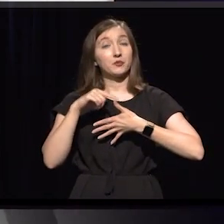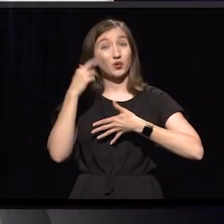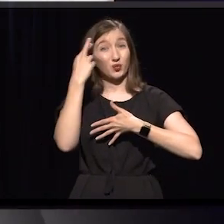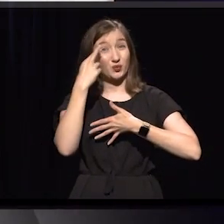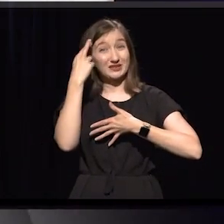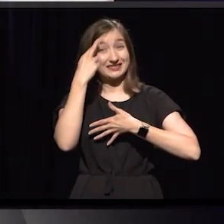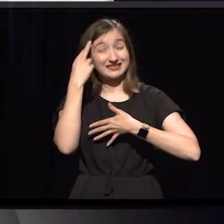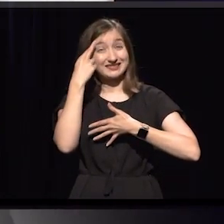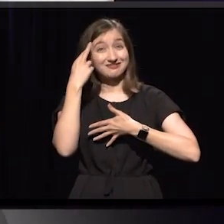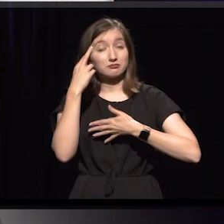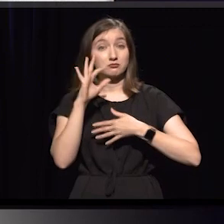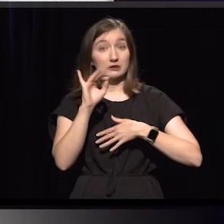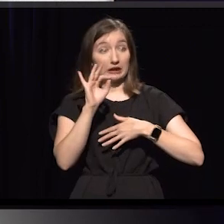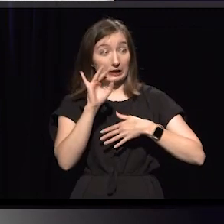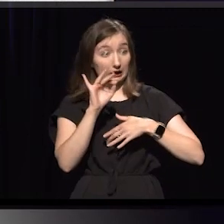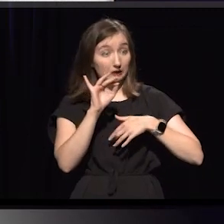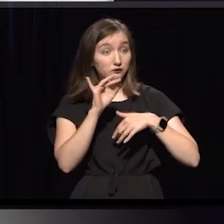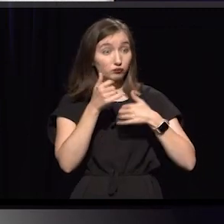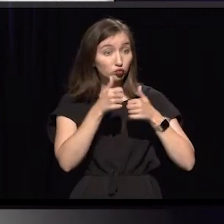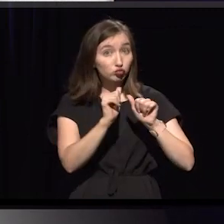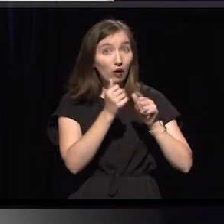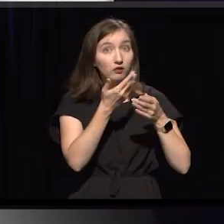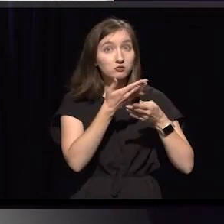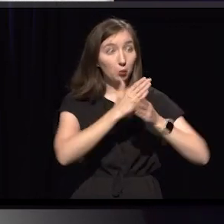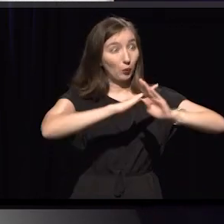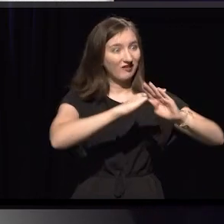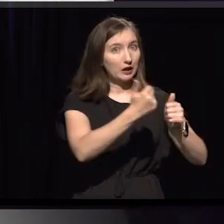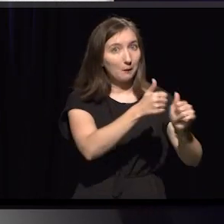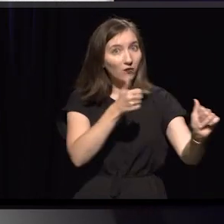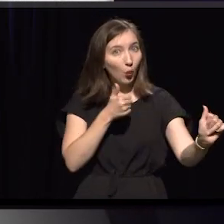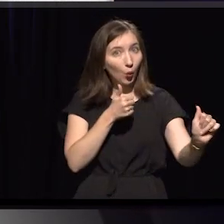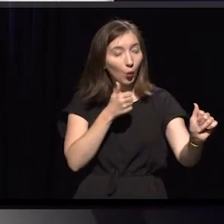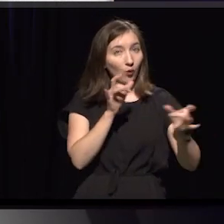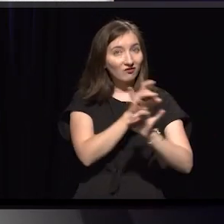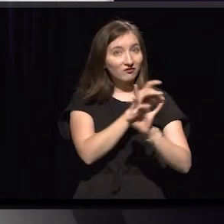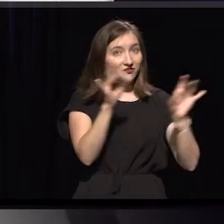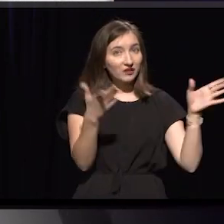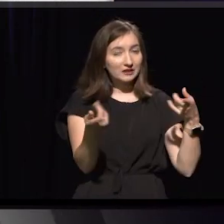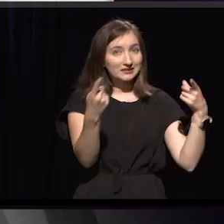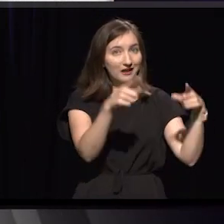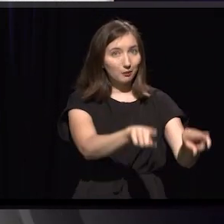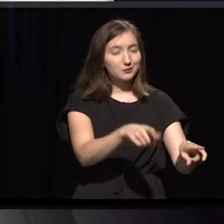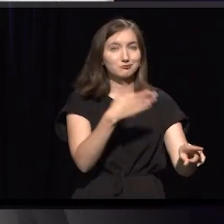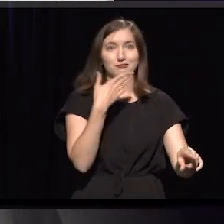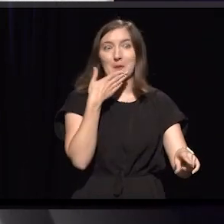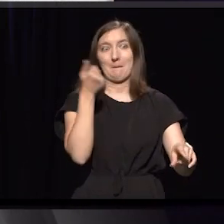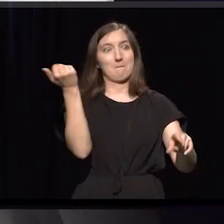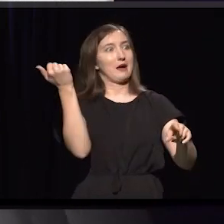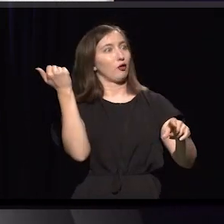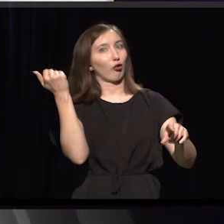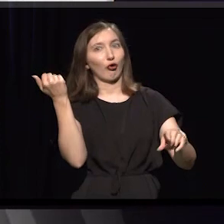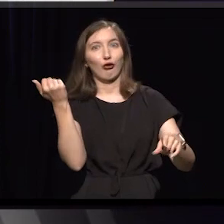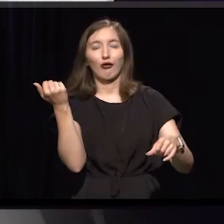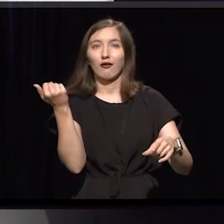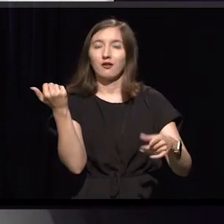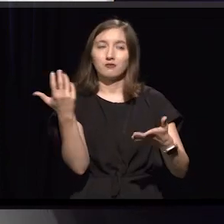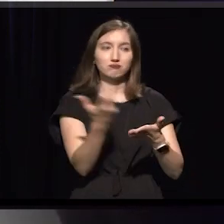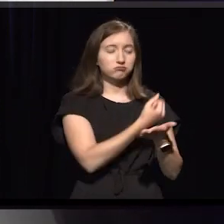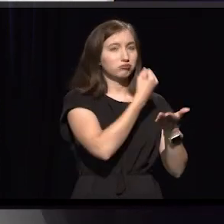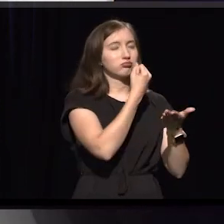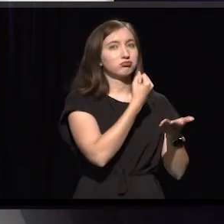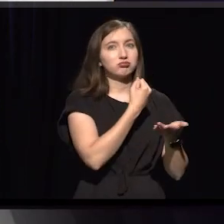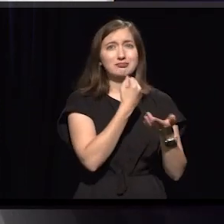work done preventing violence is a lot. There's a lot more return on investment for the taxpayer, and a lot more